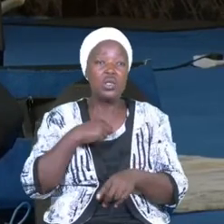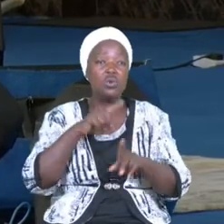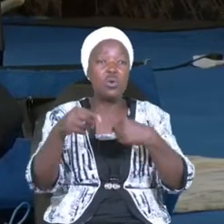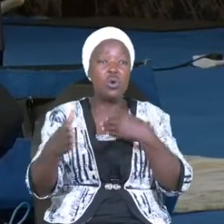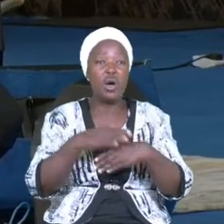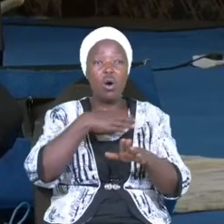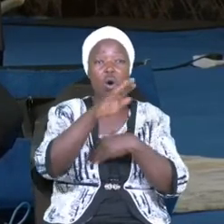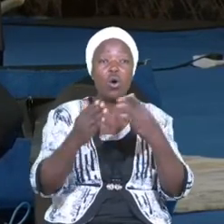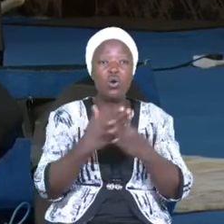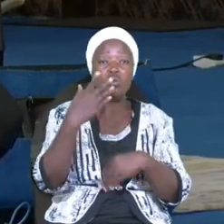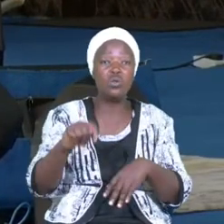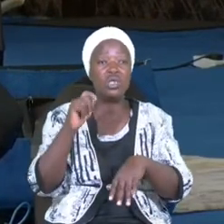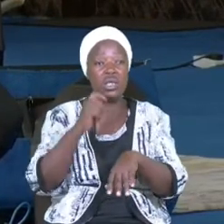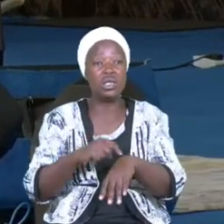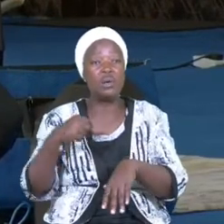time will be